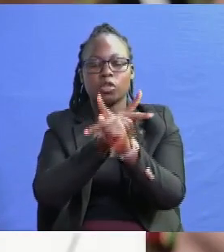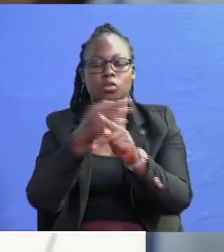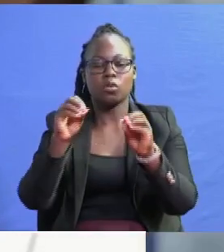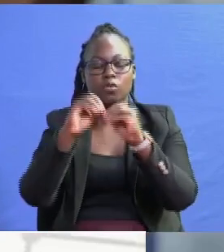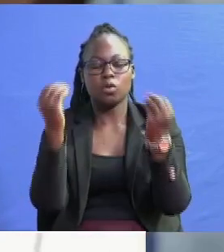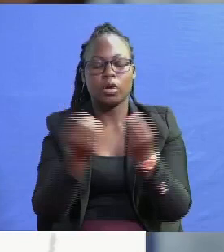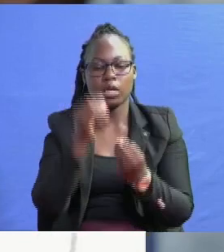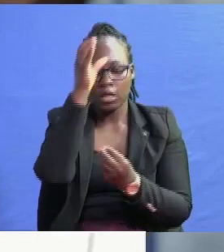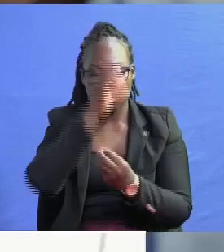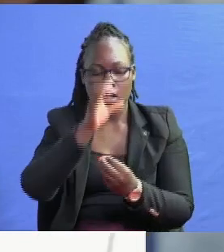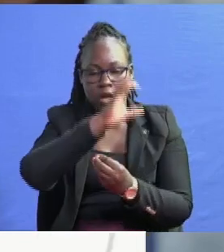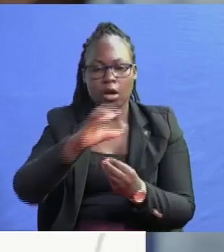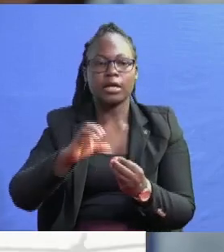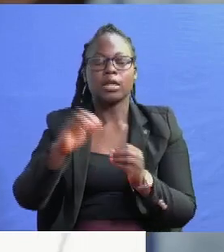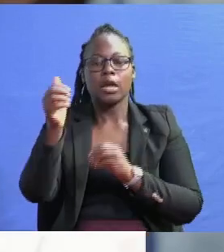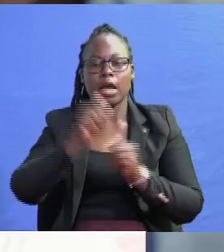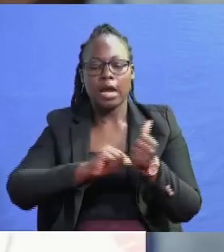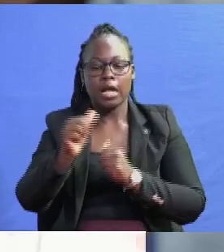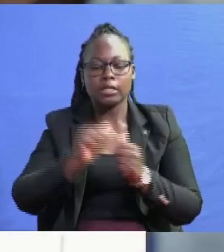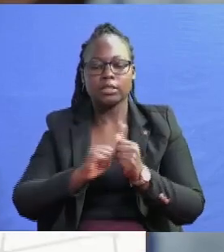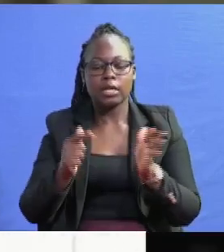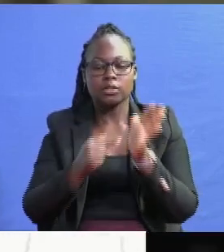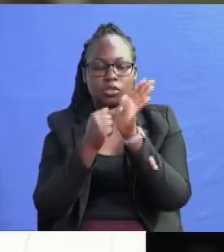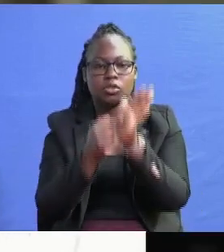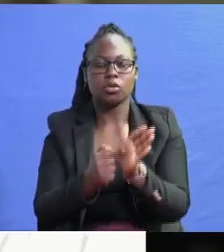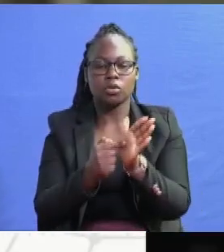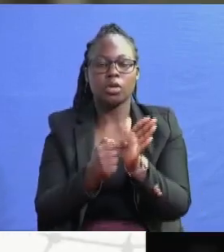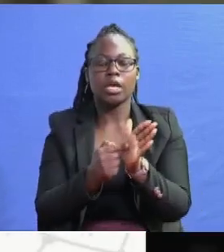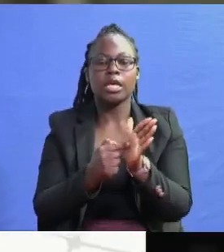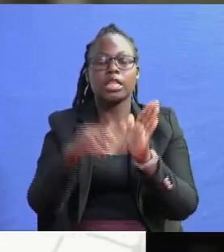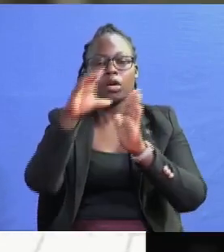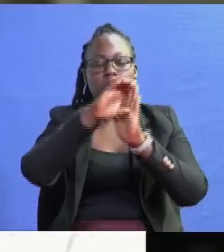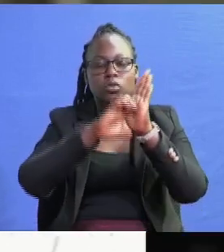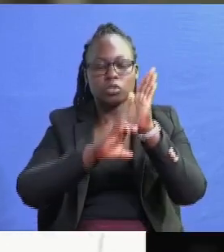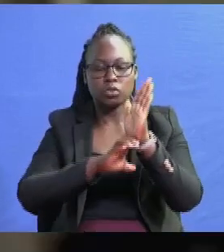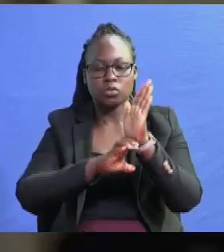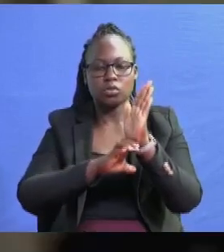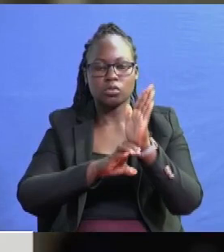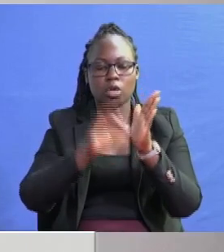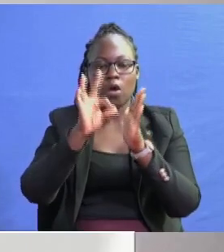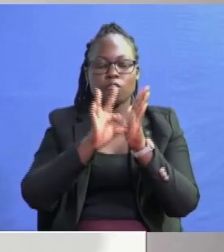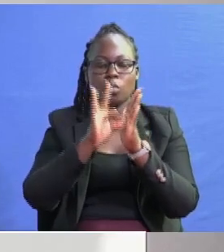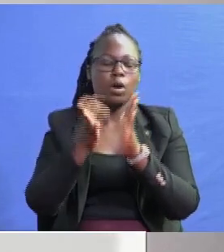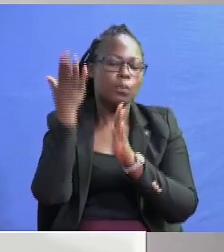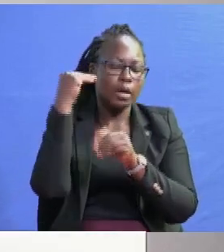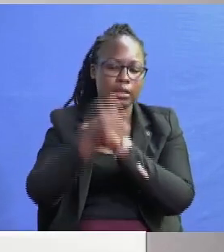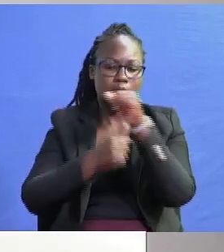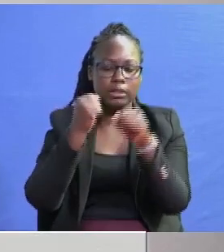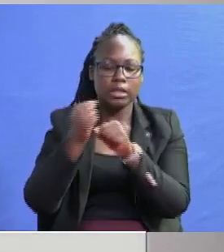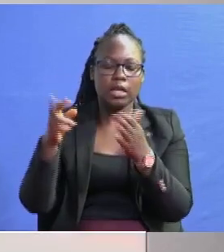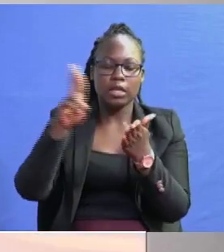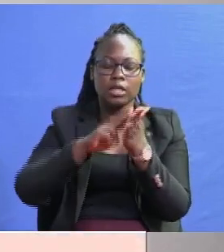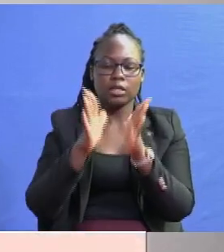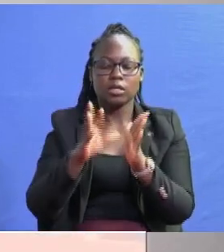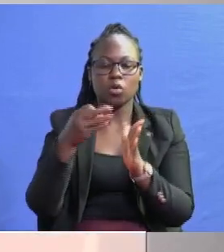Organized Criminal Acts, as stipulated in the constitutional framework last year. The Registrar of